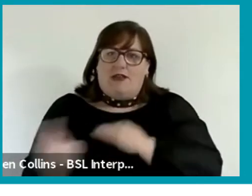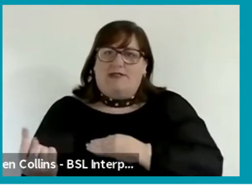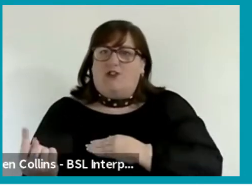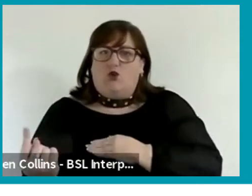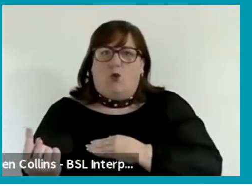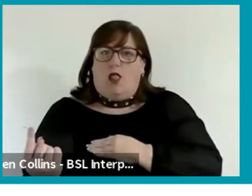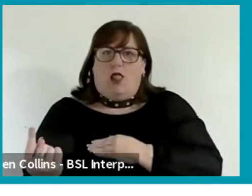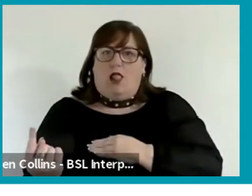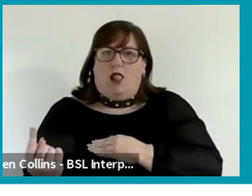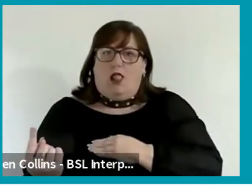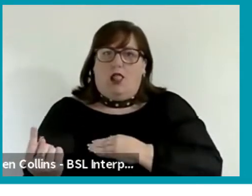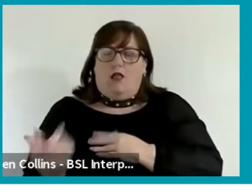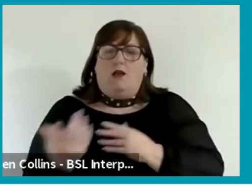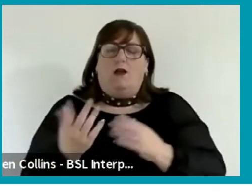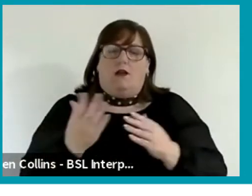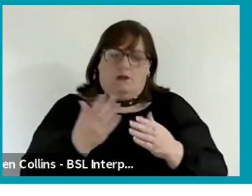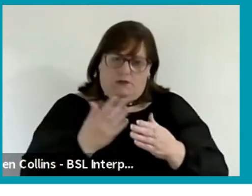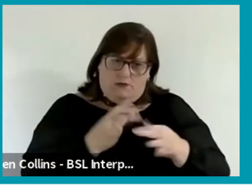opportunity means that